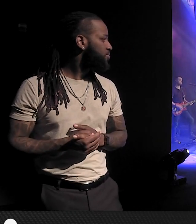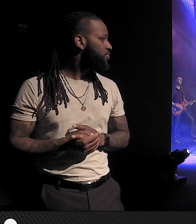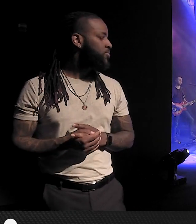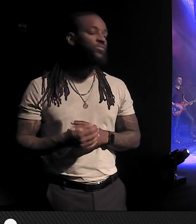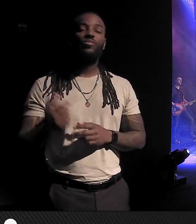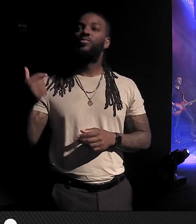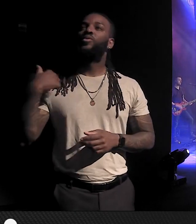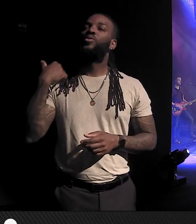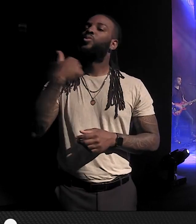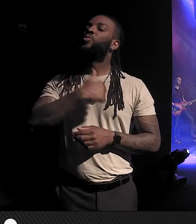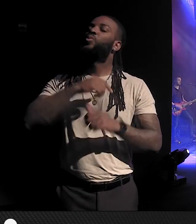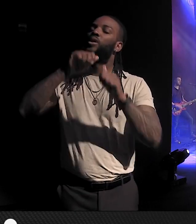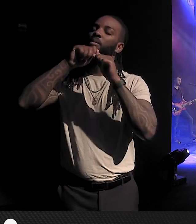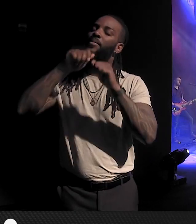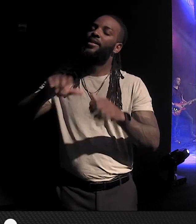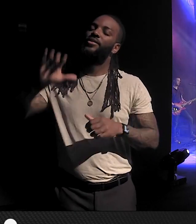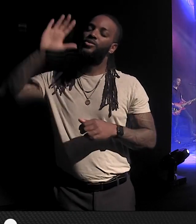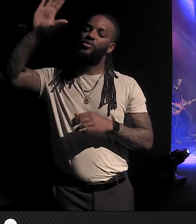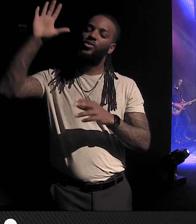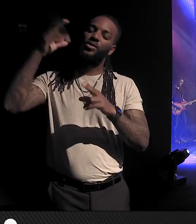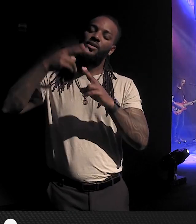We bless your name,